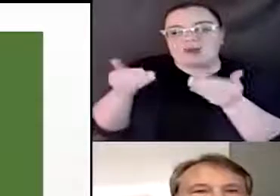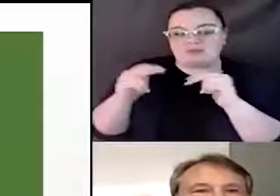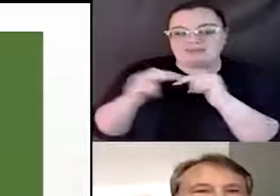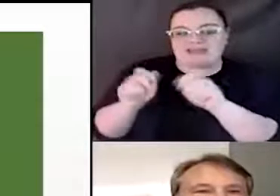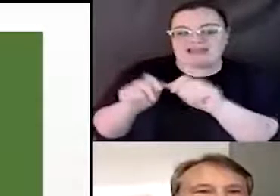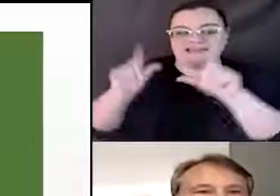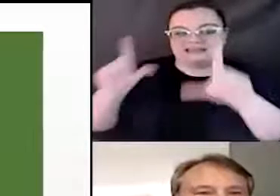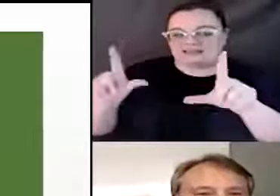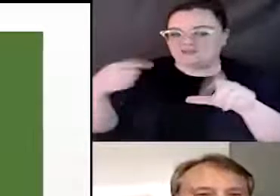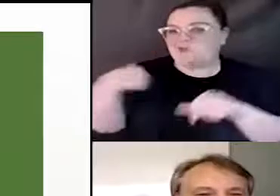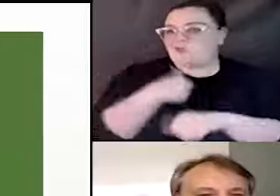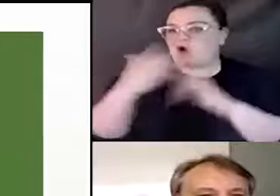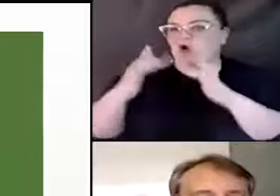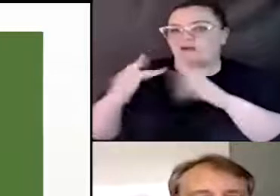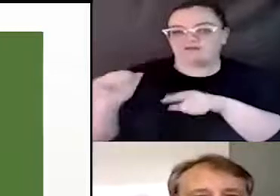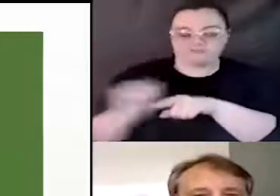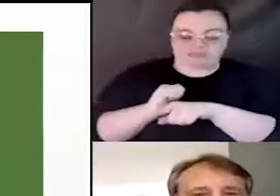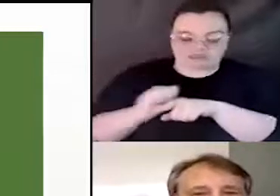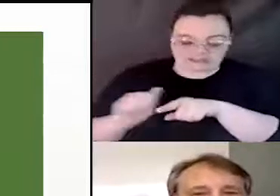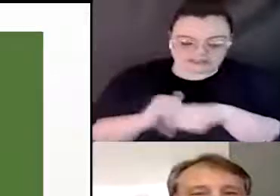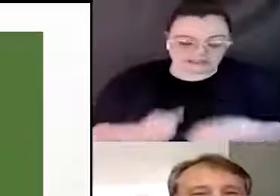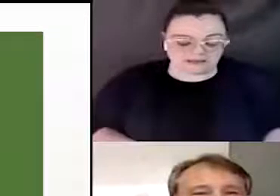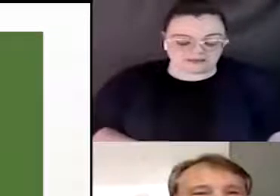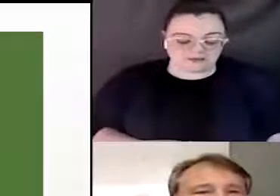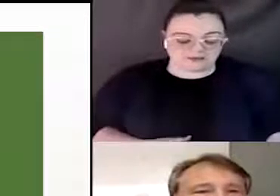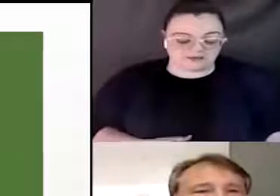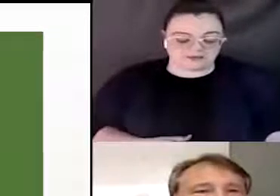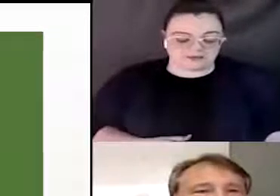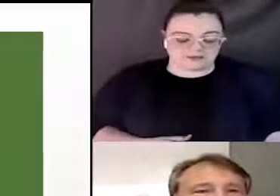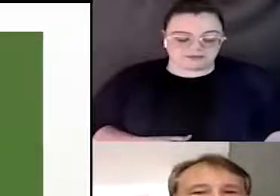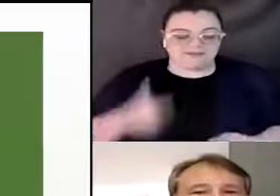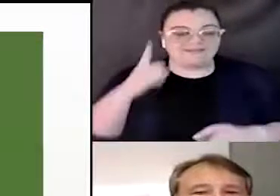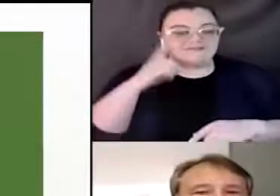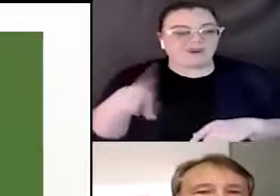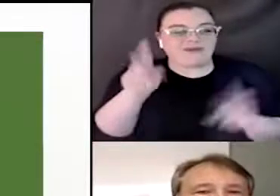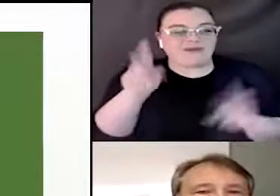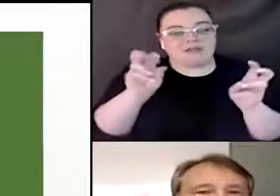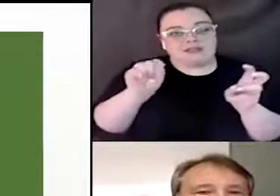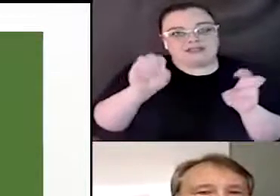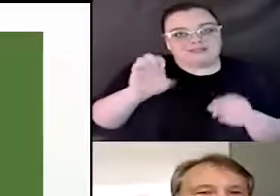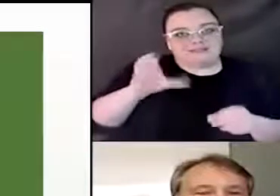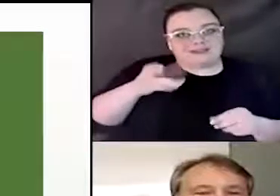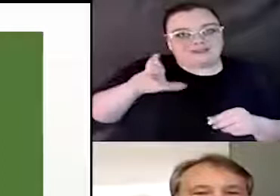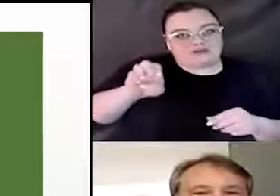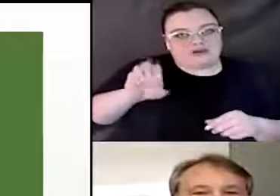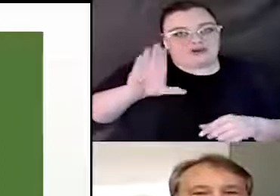our online training for Secure Your Space. Like I said, that was popular. And then you see a couple of images down